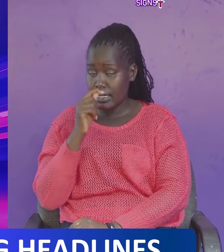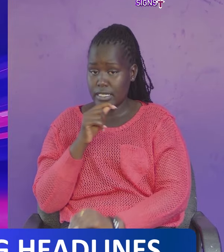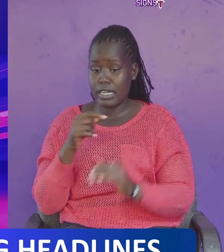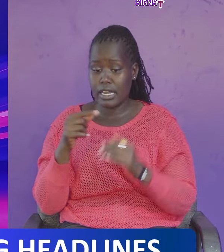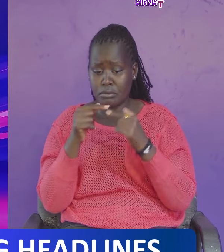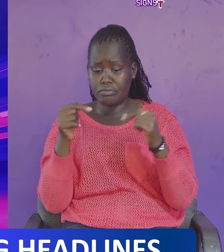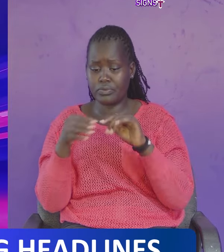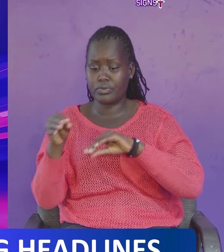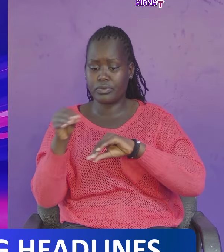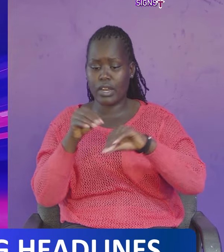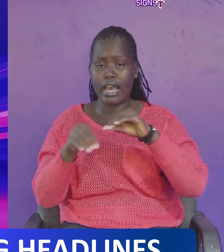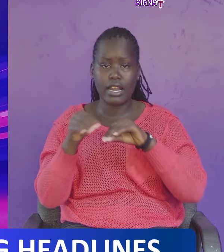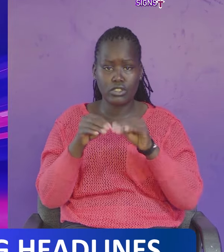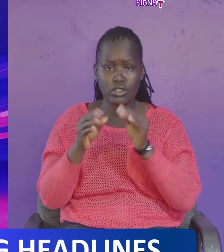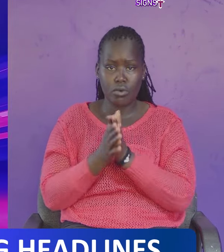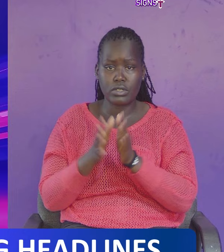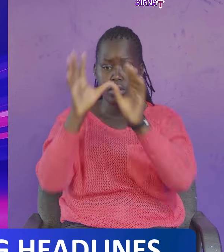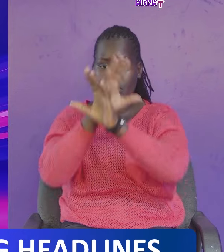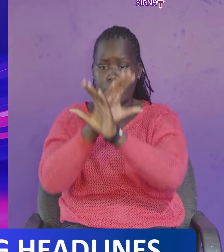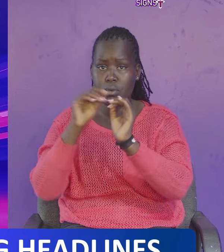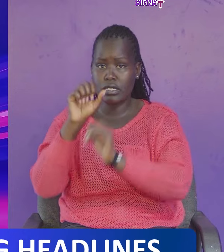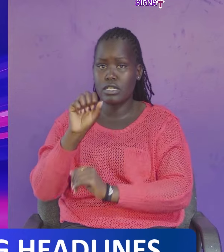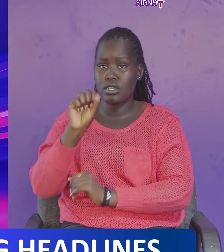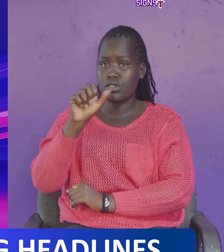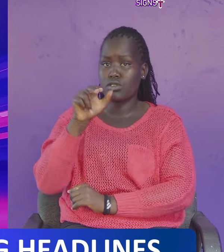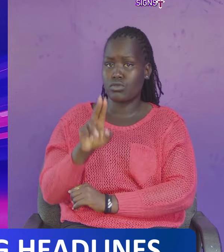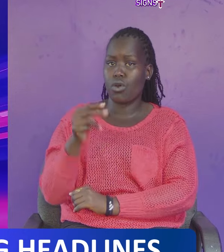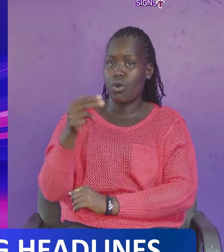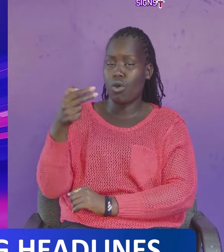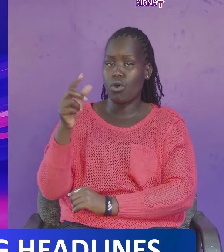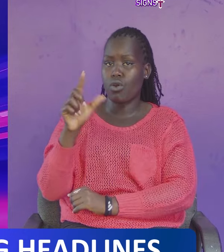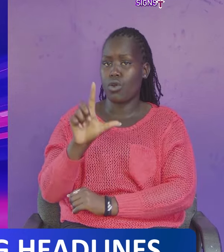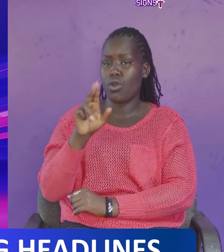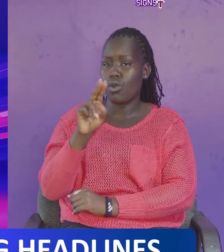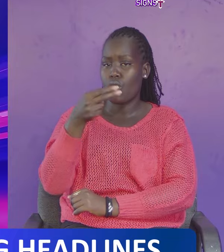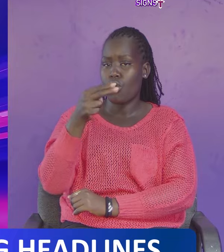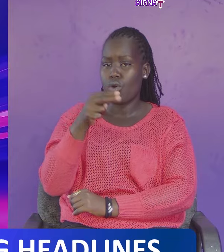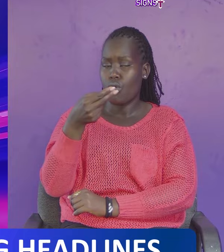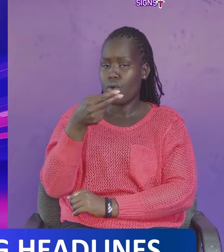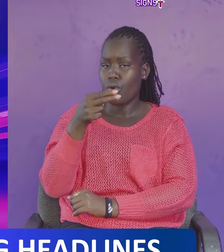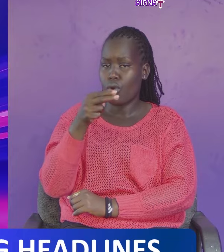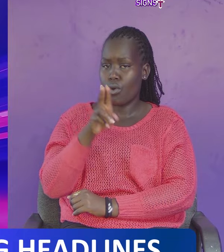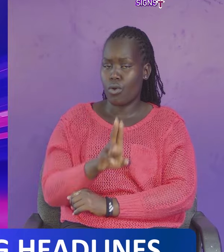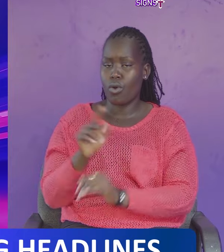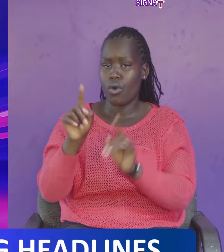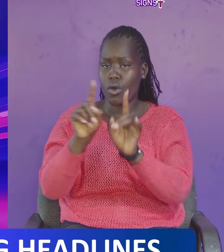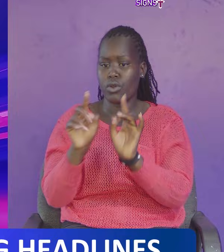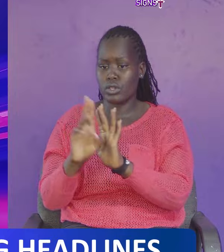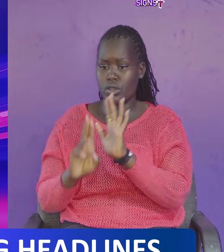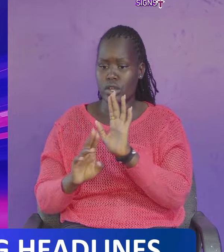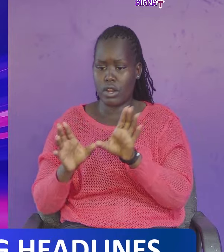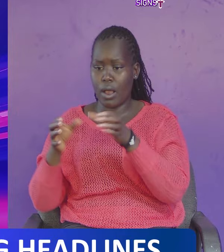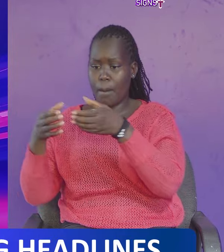that handed President Suluhu her first elected term and also handed the ruling party CCM the majority